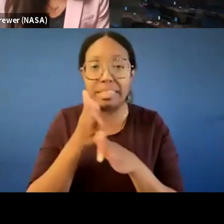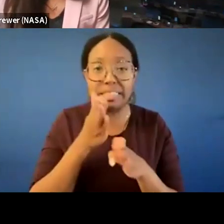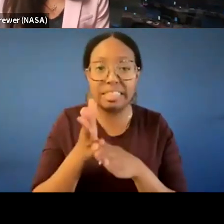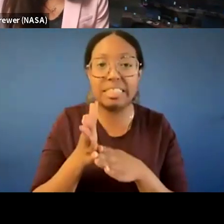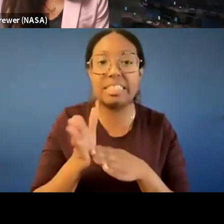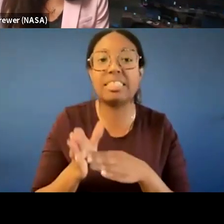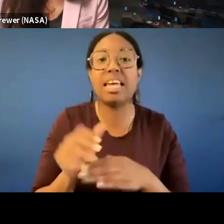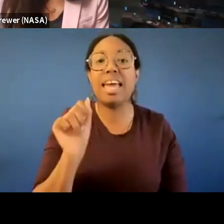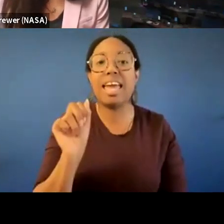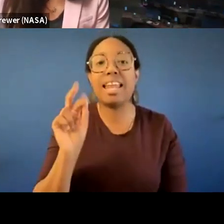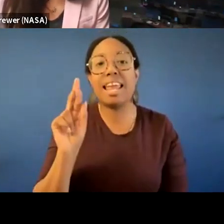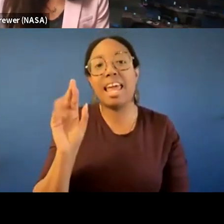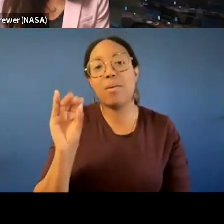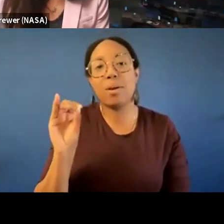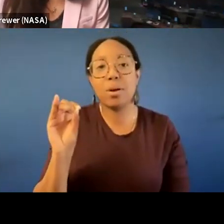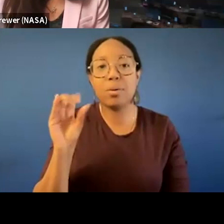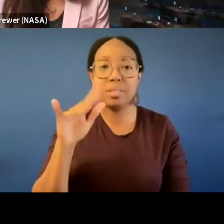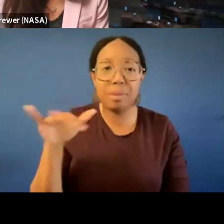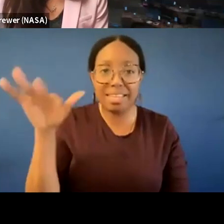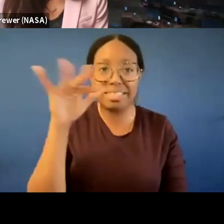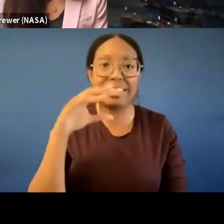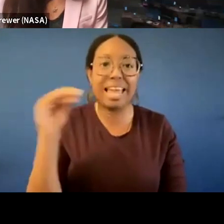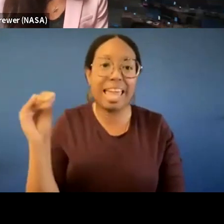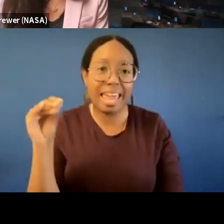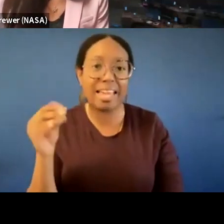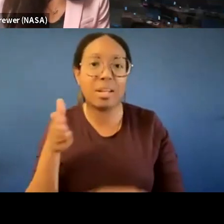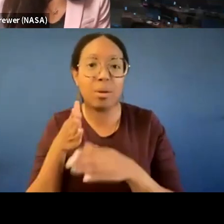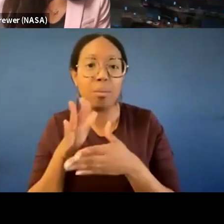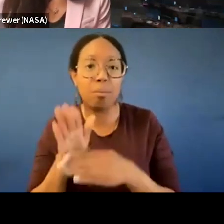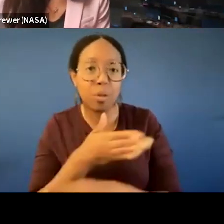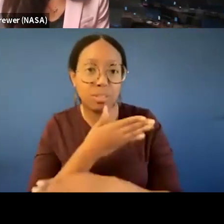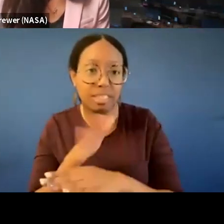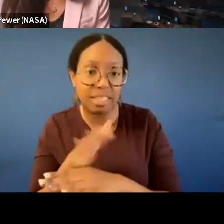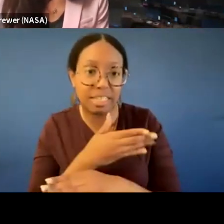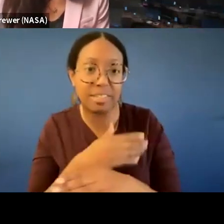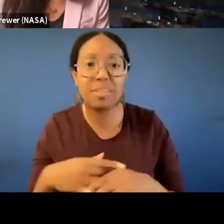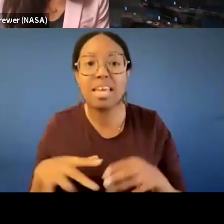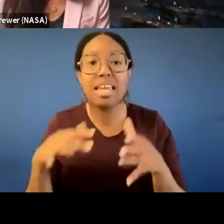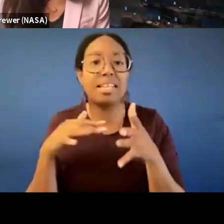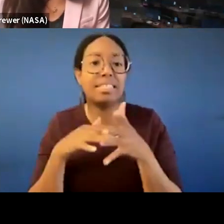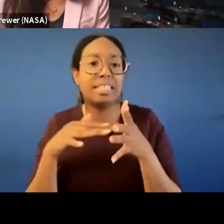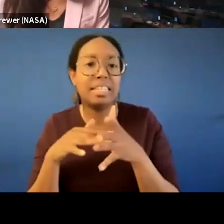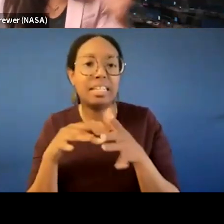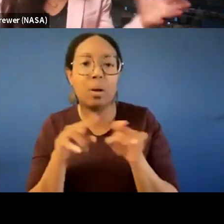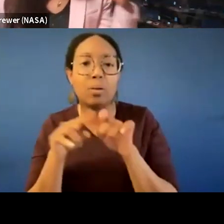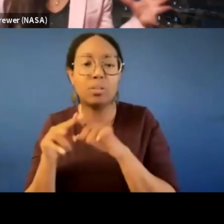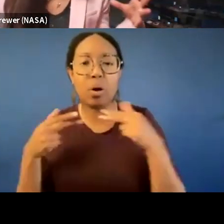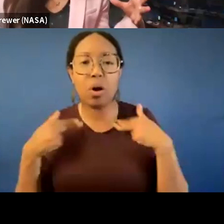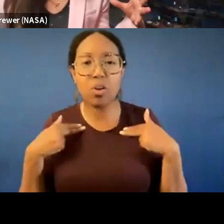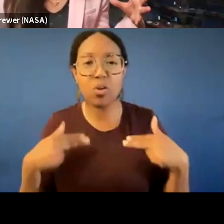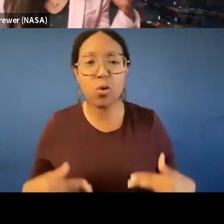that at Embry-Riddle Aeronautical University in space studies and human factors. And that's just learning a little bit about